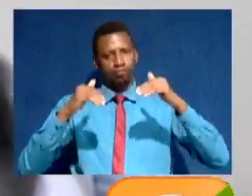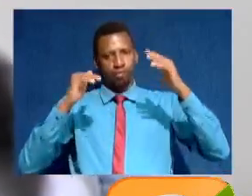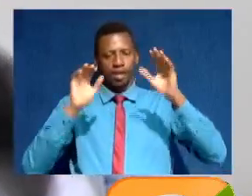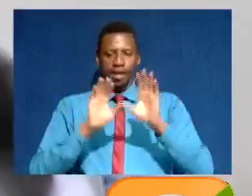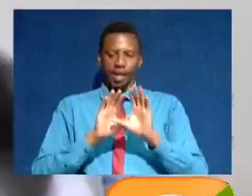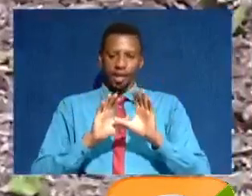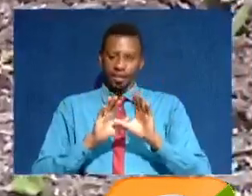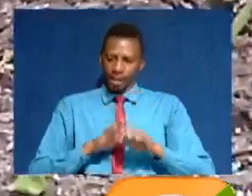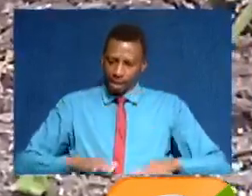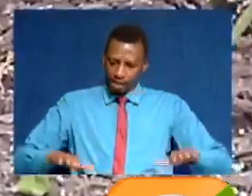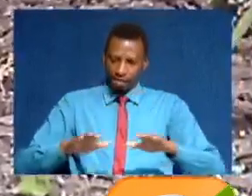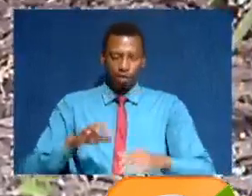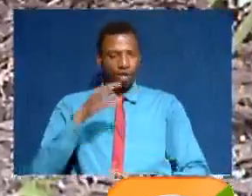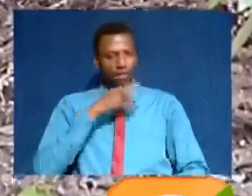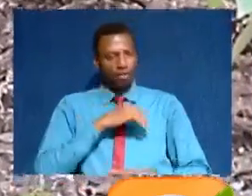for everyone in the long run.